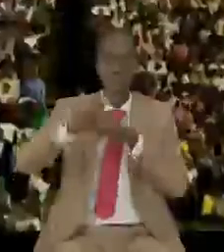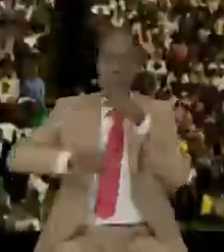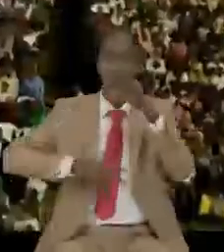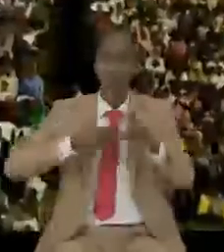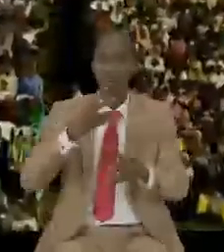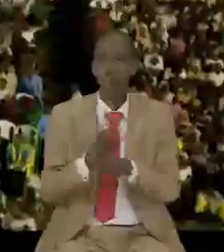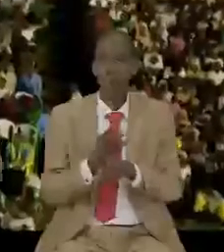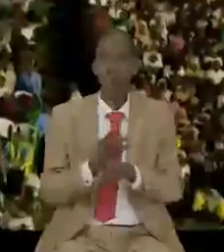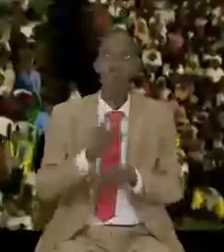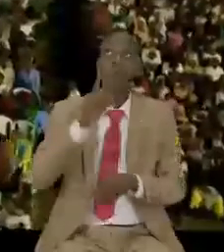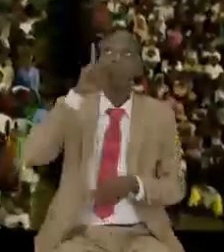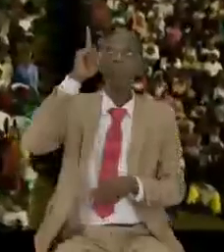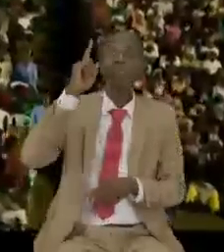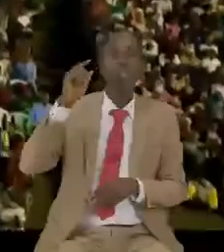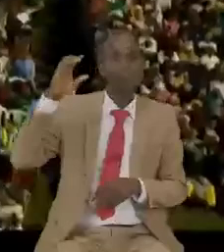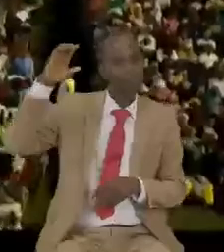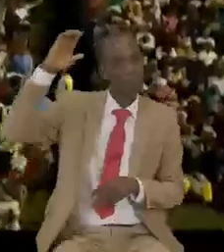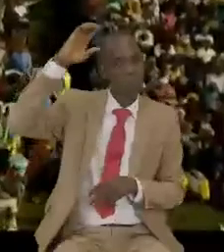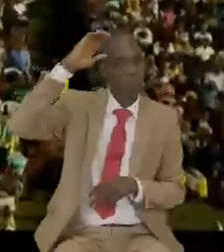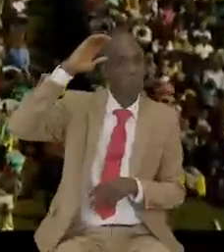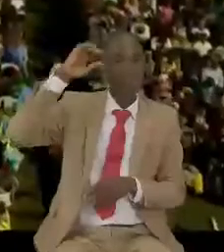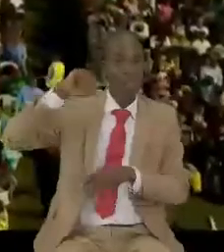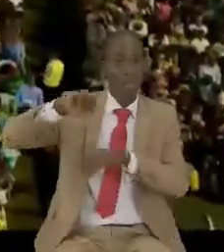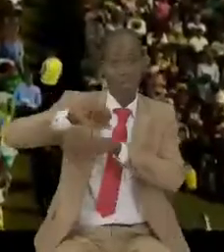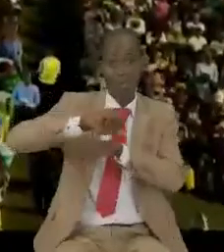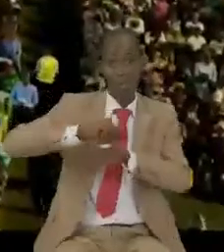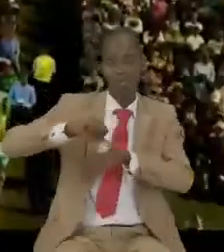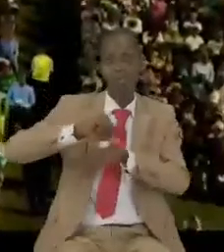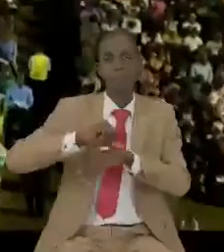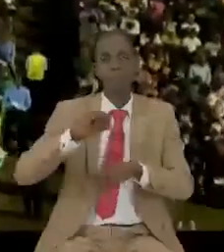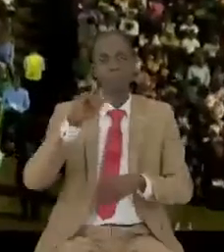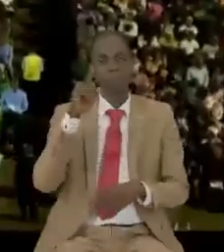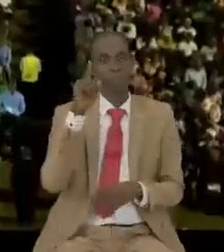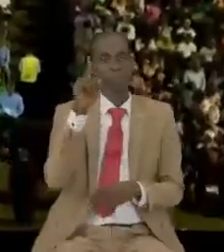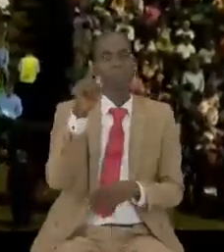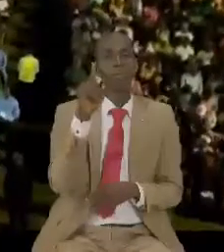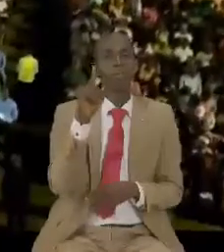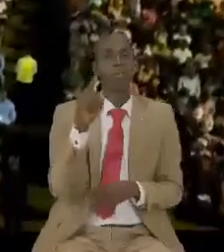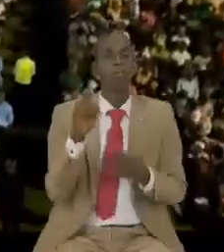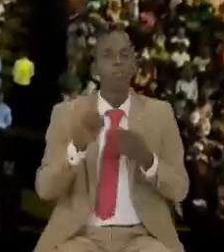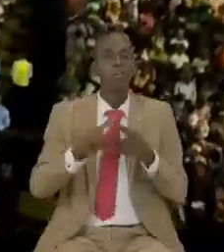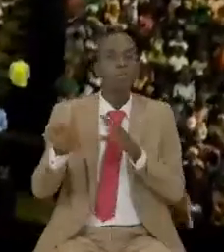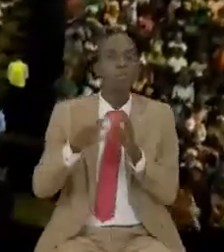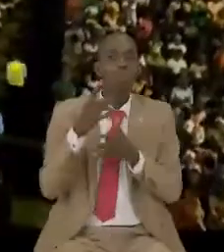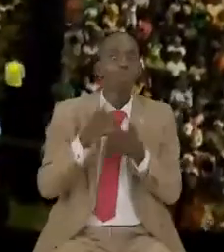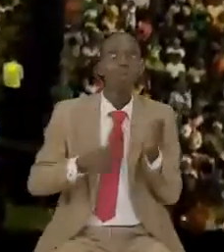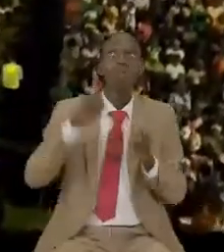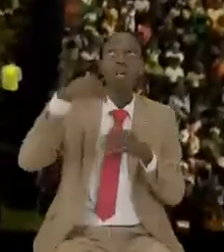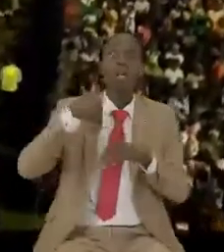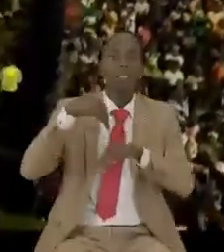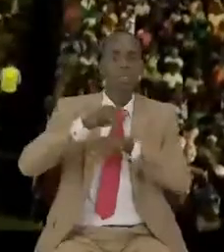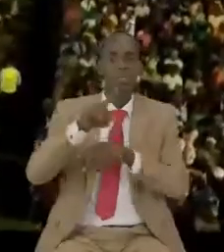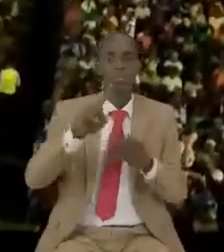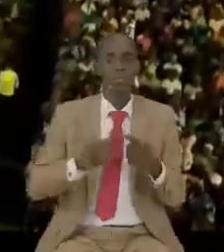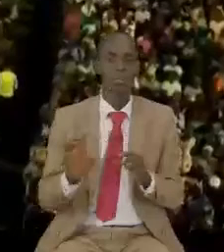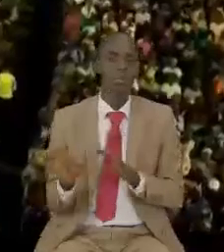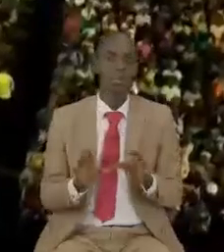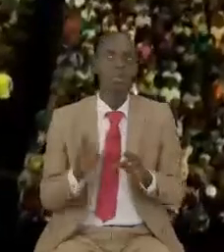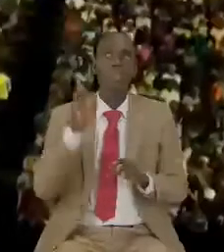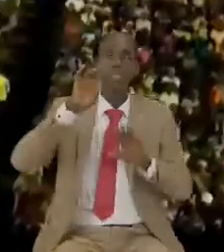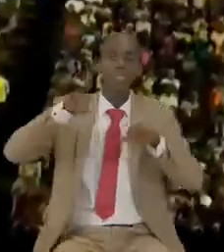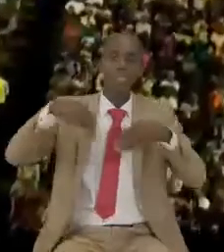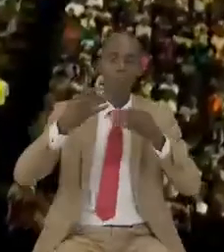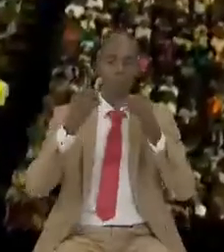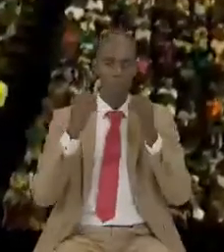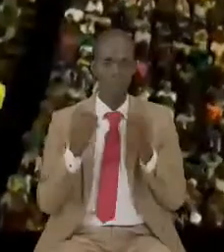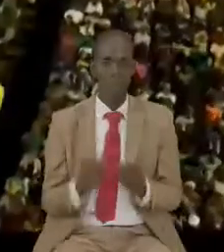he anointed him to do what he has sent him to do. He empowered him to